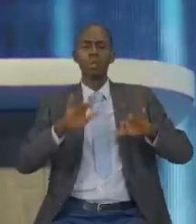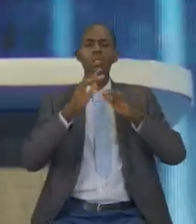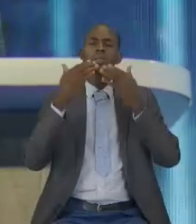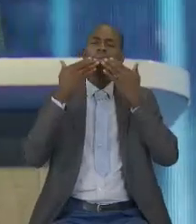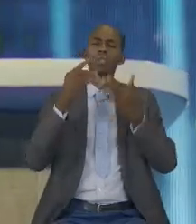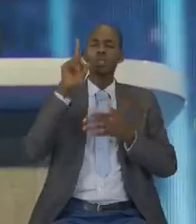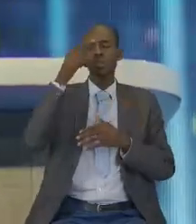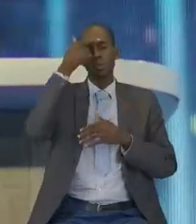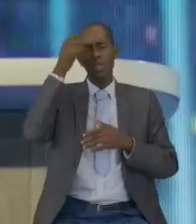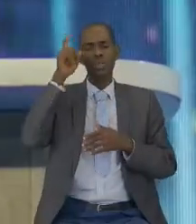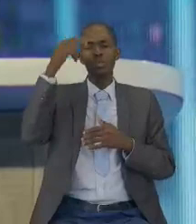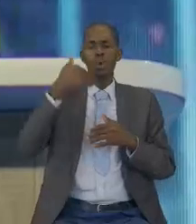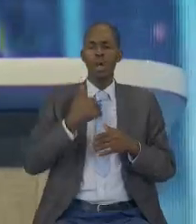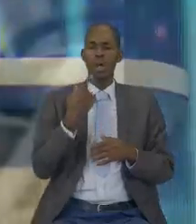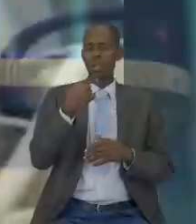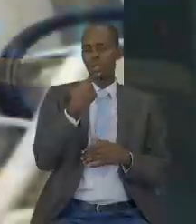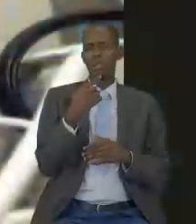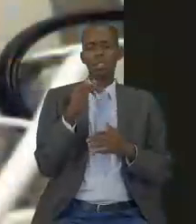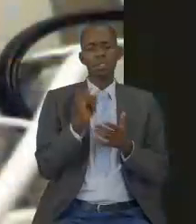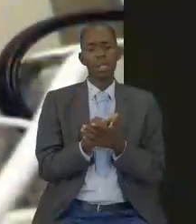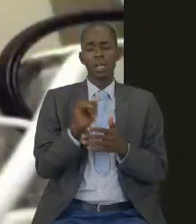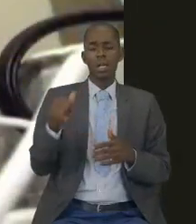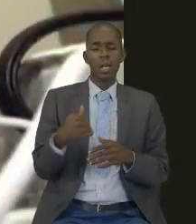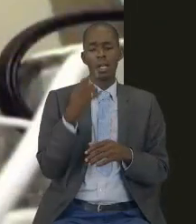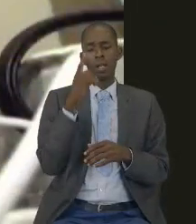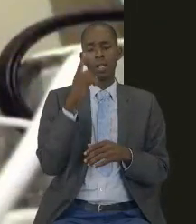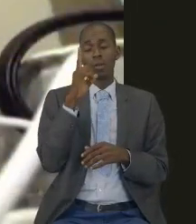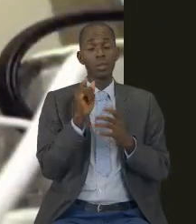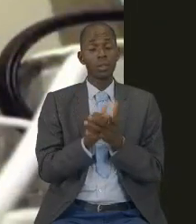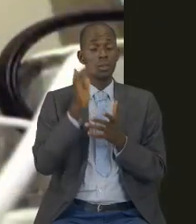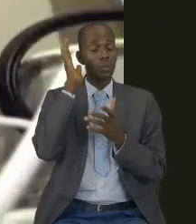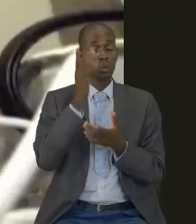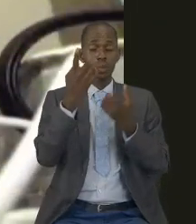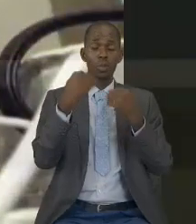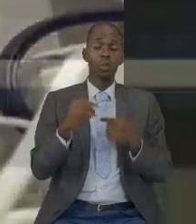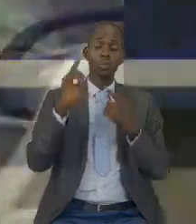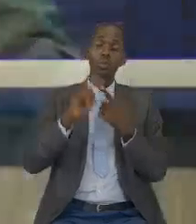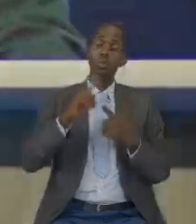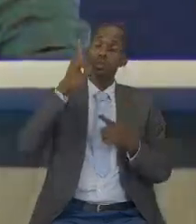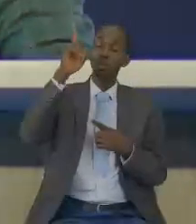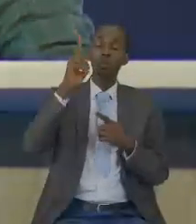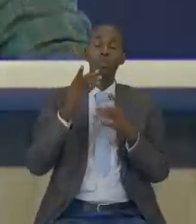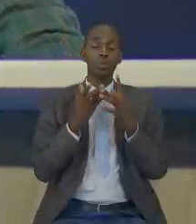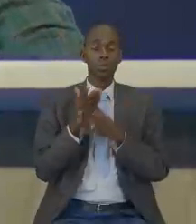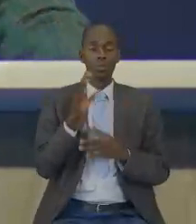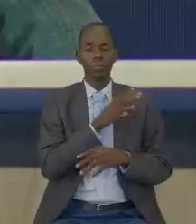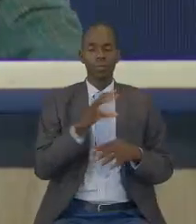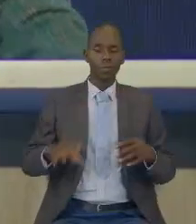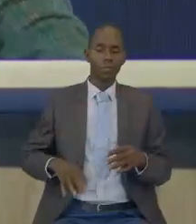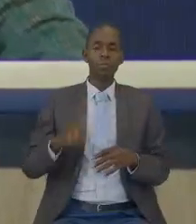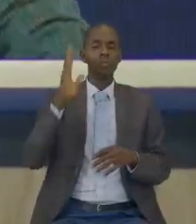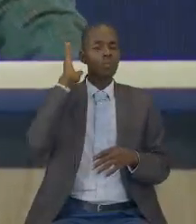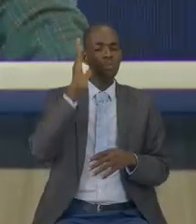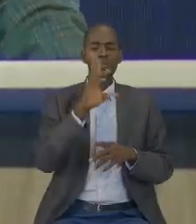you because you have said, whosoever will come to you through Christ, you will for no